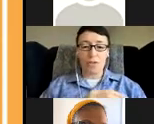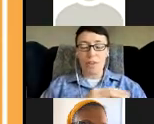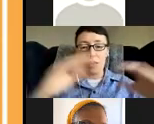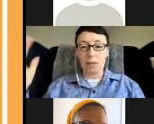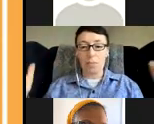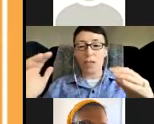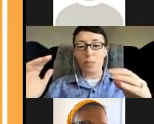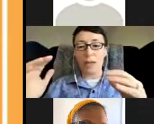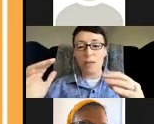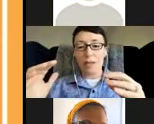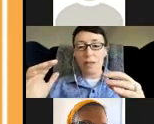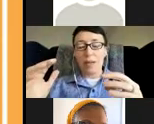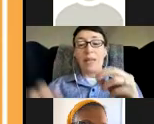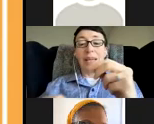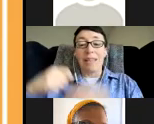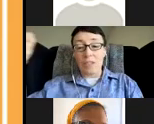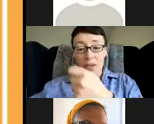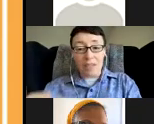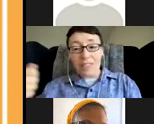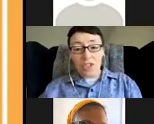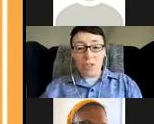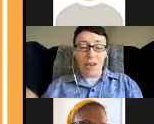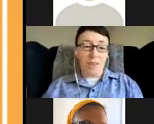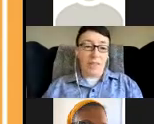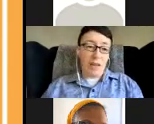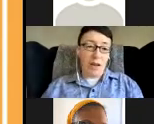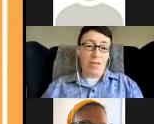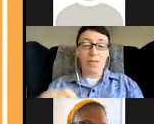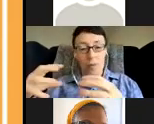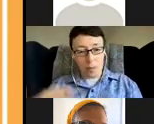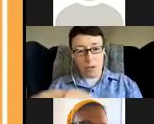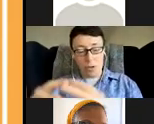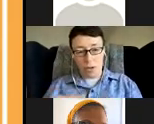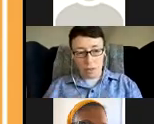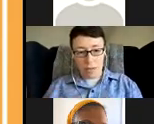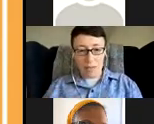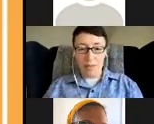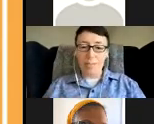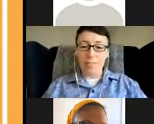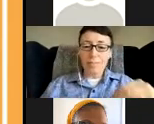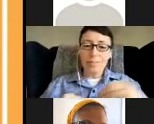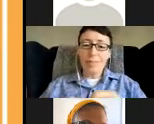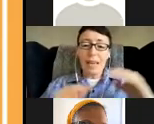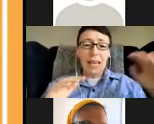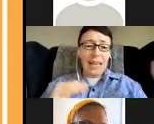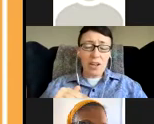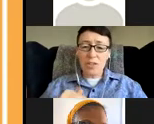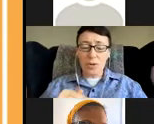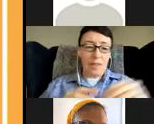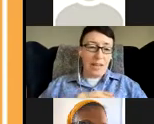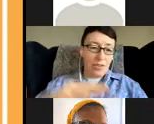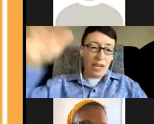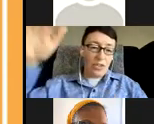of surveillance and punishment unless there's additional evidence of abuse or neglect. It